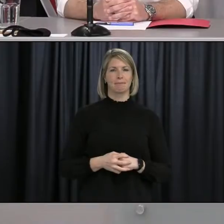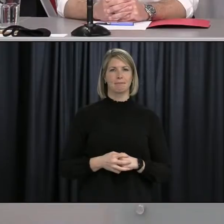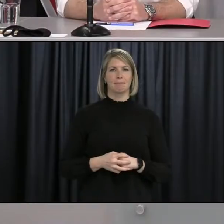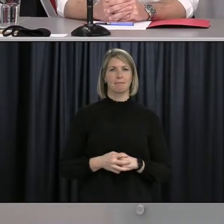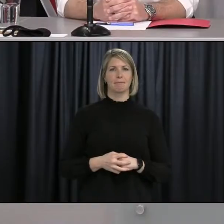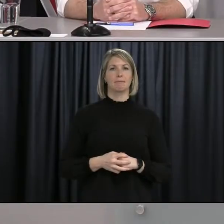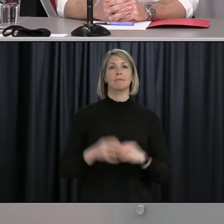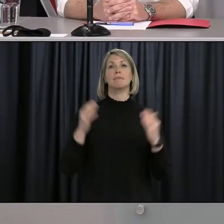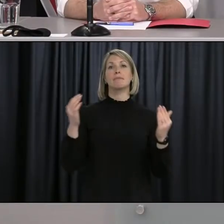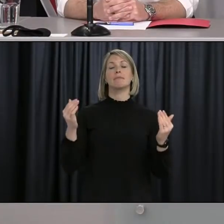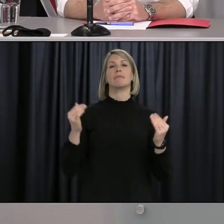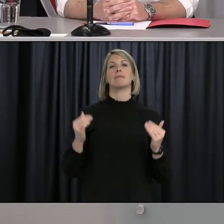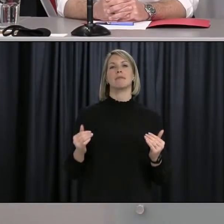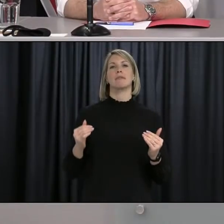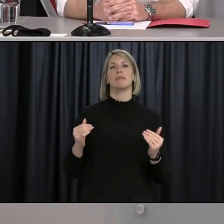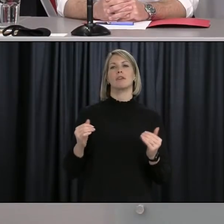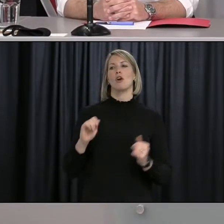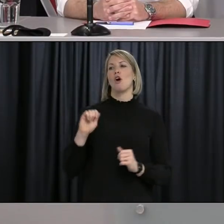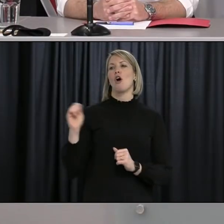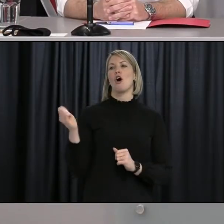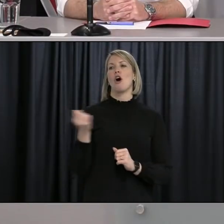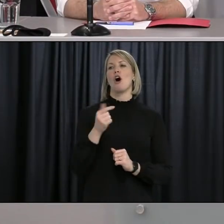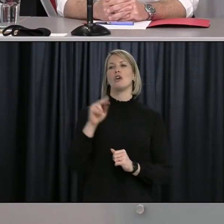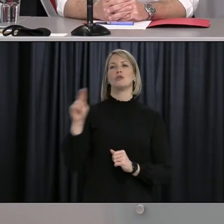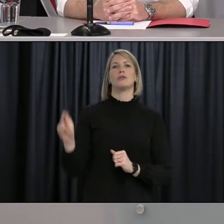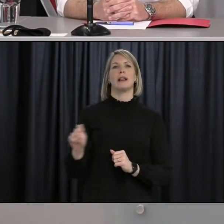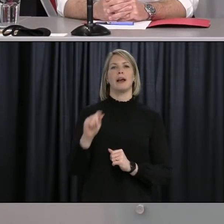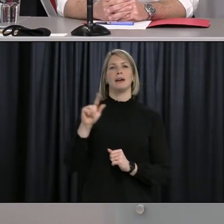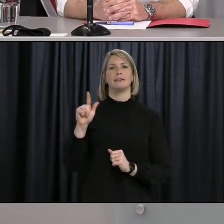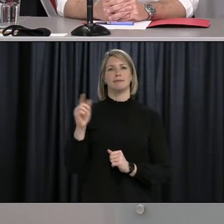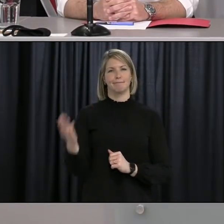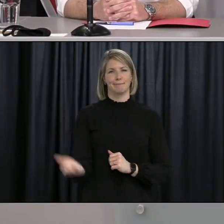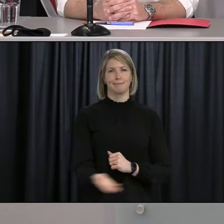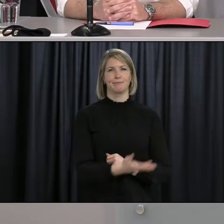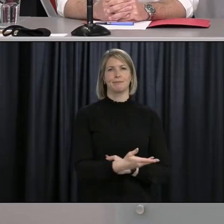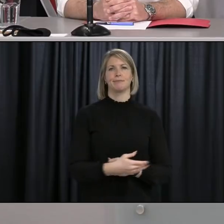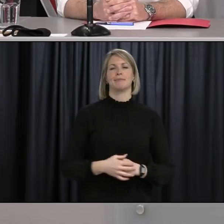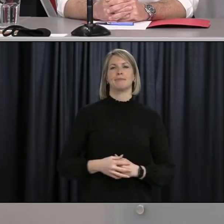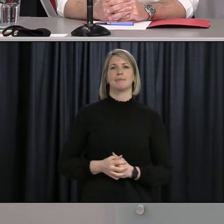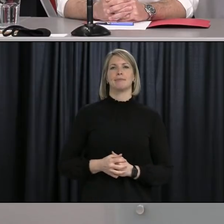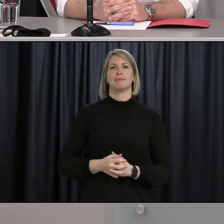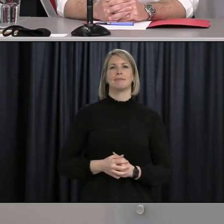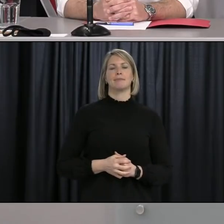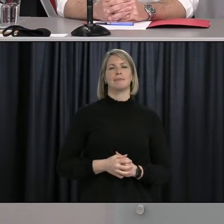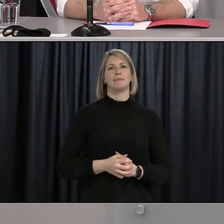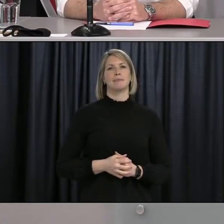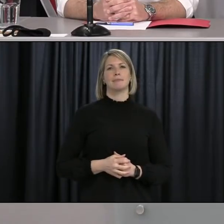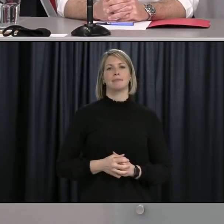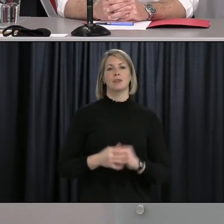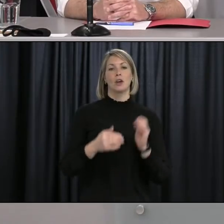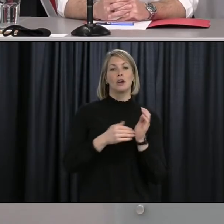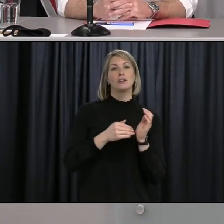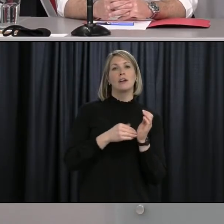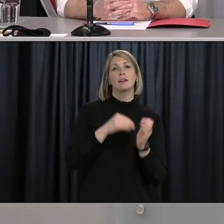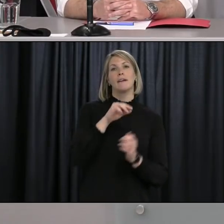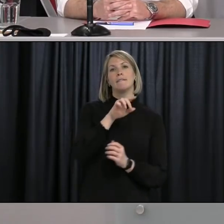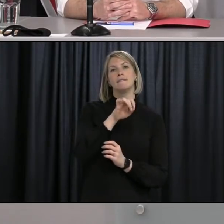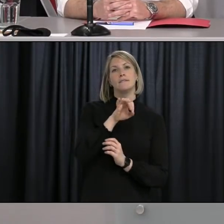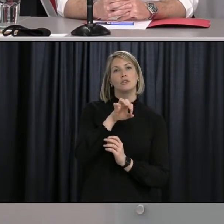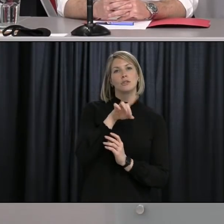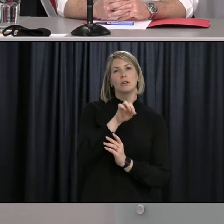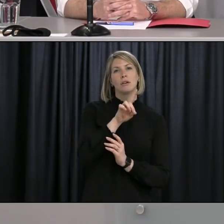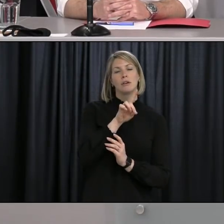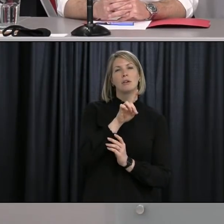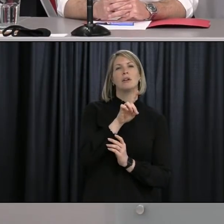Our next questions are from Elizabeth Whitten with All Newfoundland Labrador. Please go ahead. Thank you. Dr. Fitzgerald, yesterday you said the number